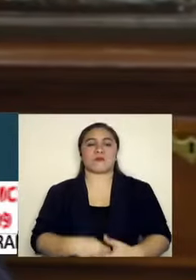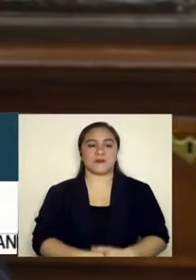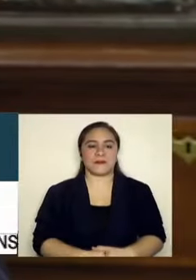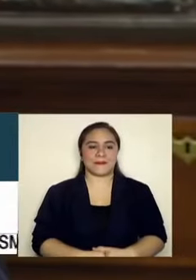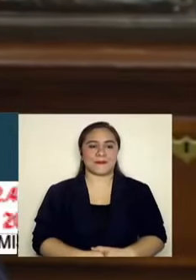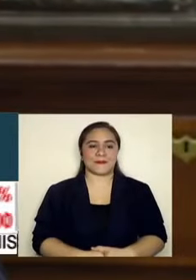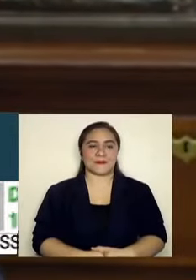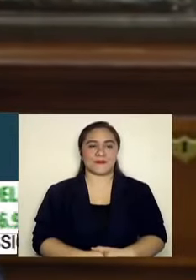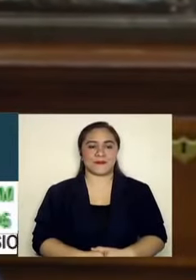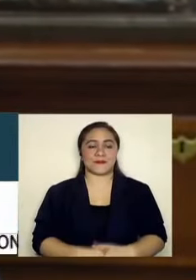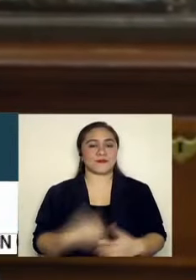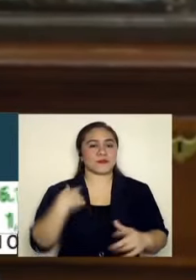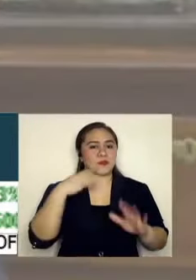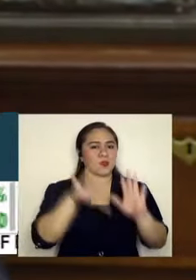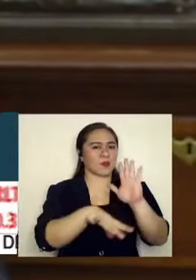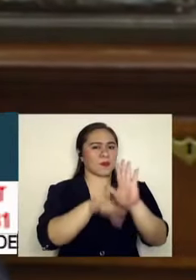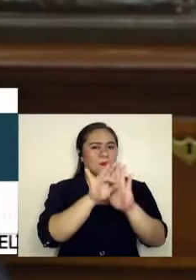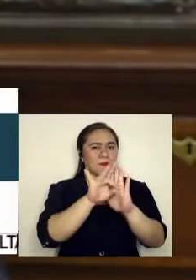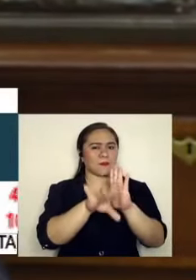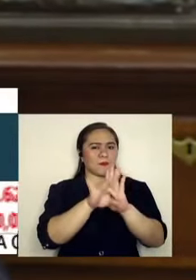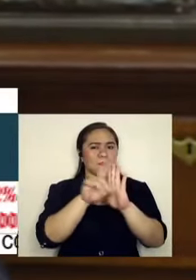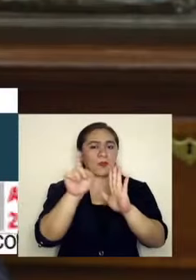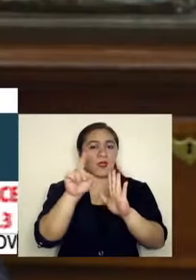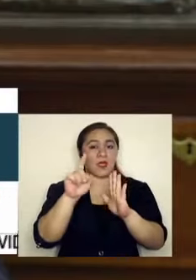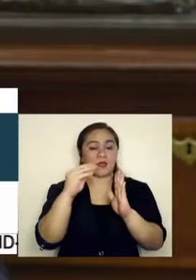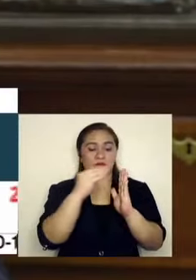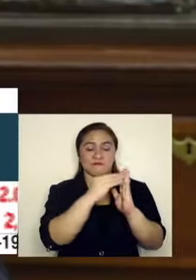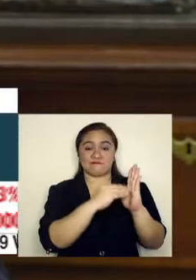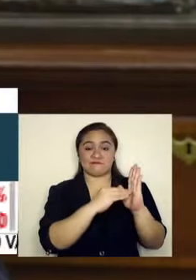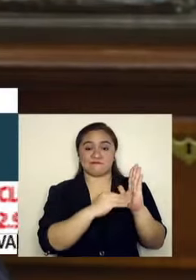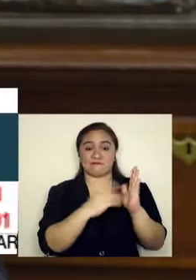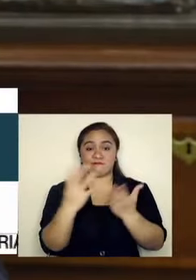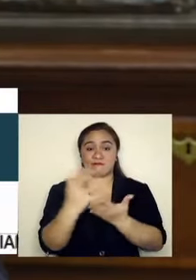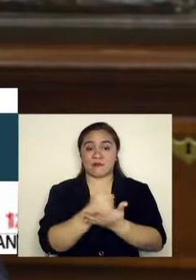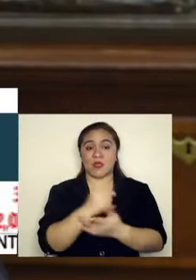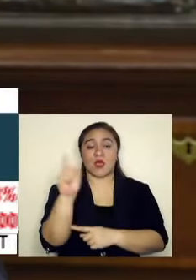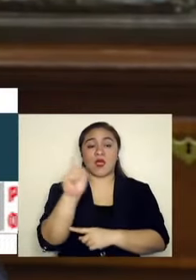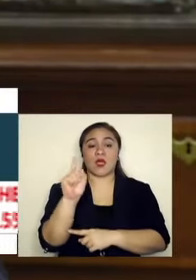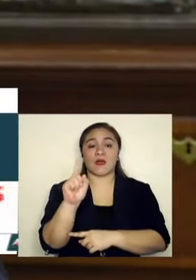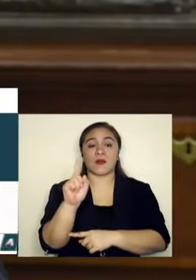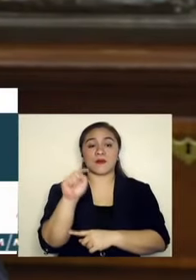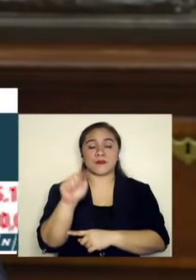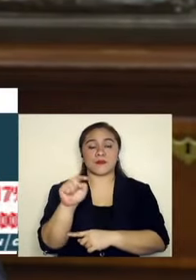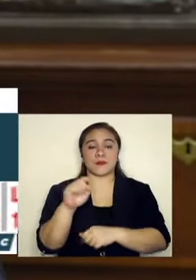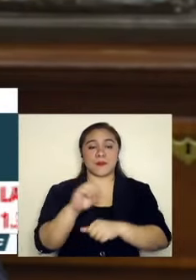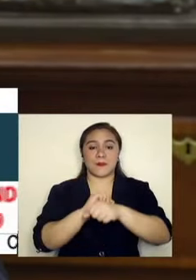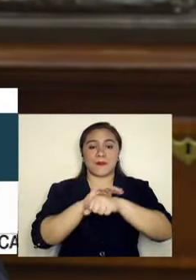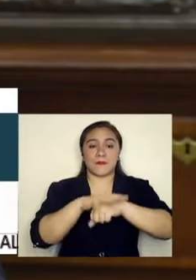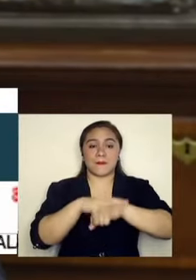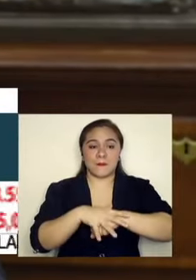We follow the science. We have a pandemic among the